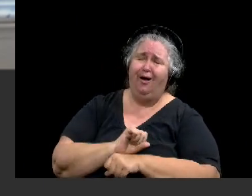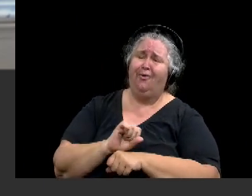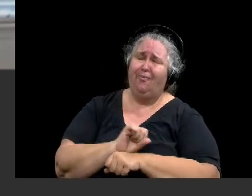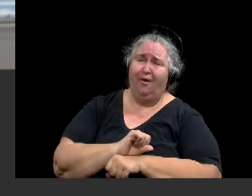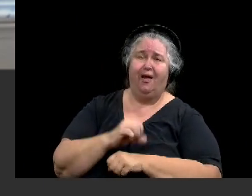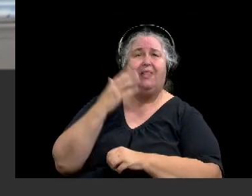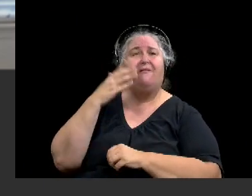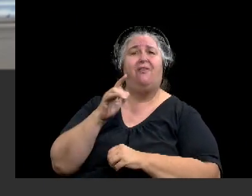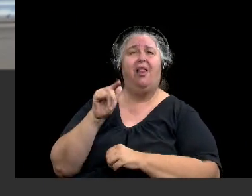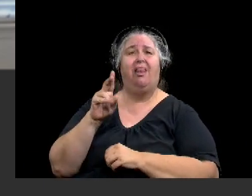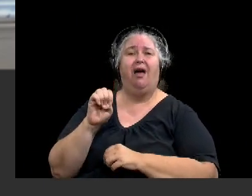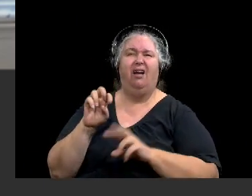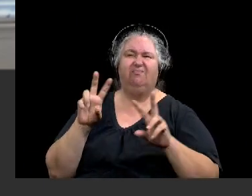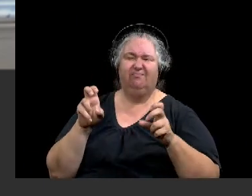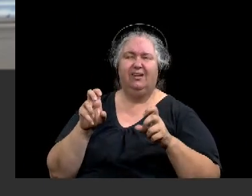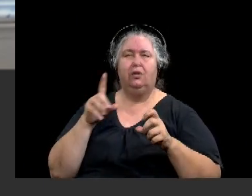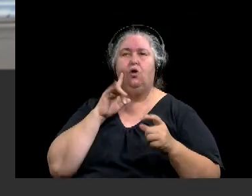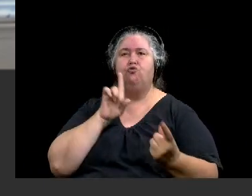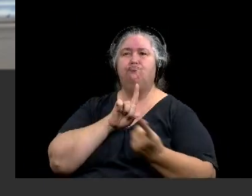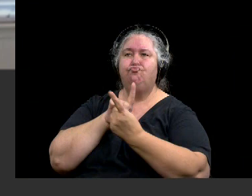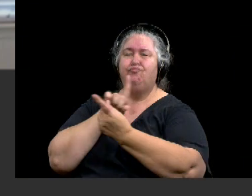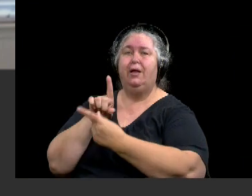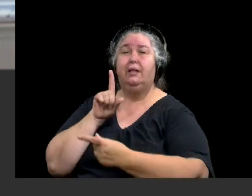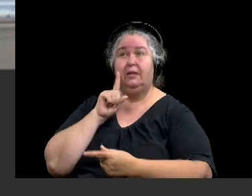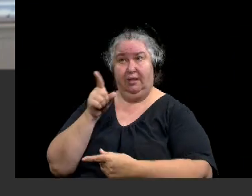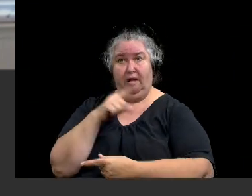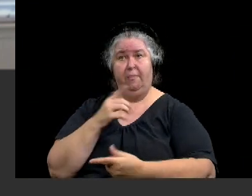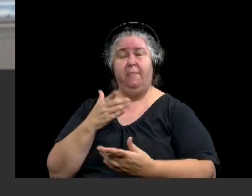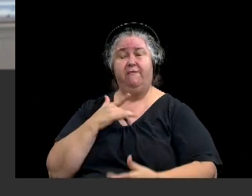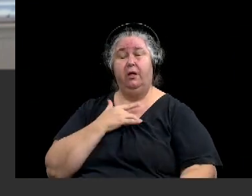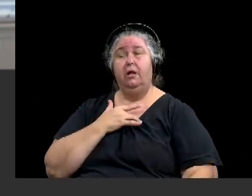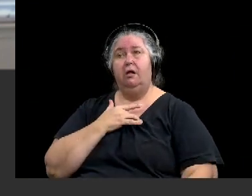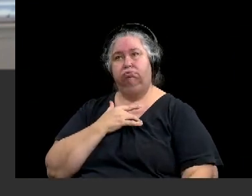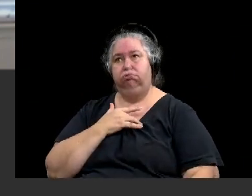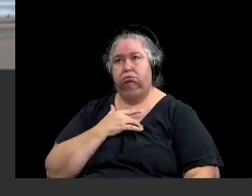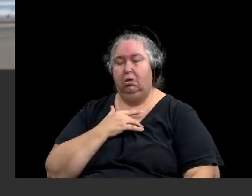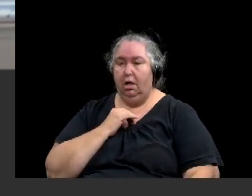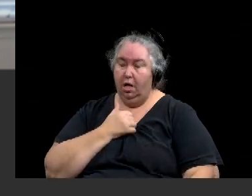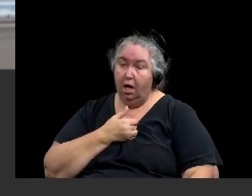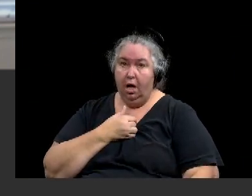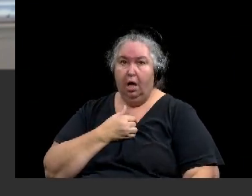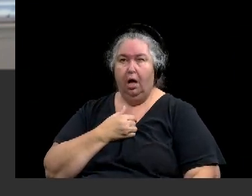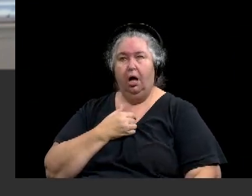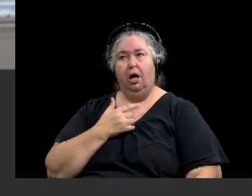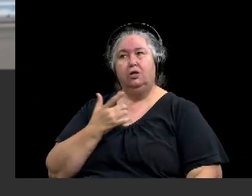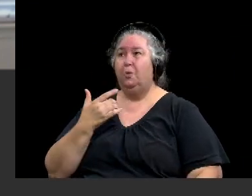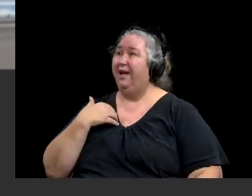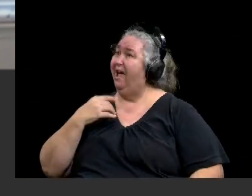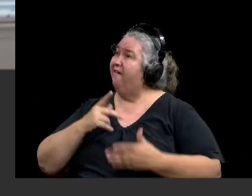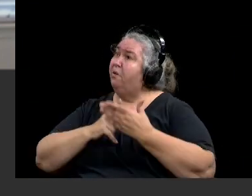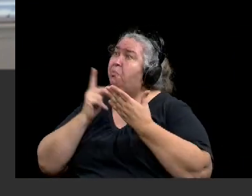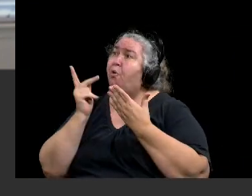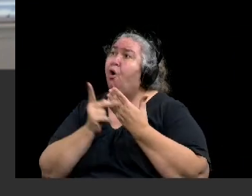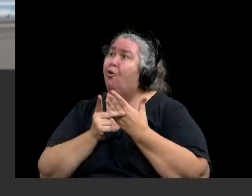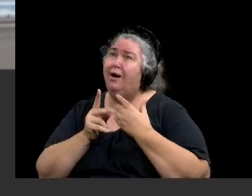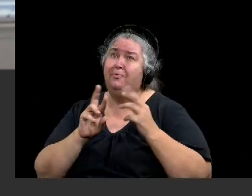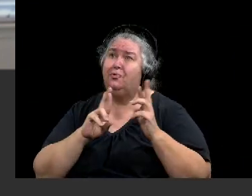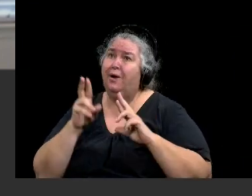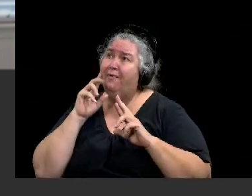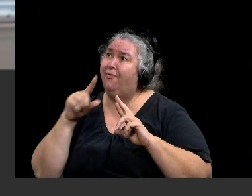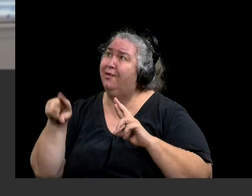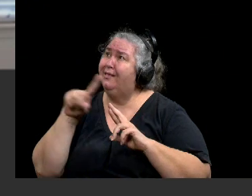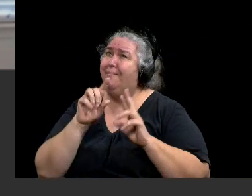lines, I'm sure there's a mighty bit of fatigue they're feeling as well. Is there programs that are set up for them, and how are